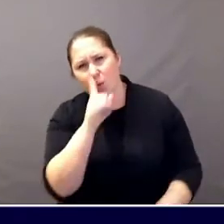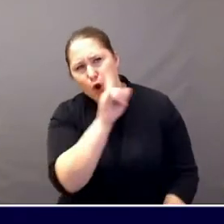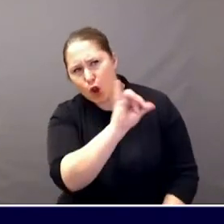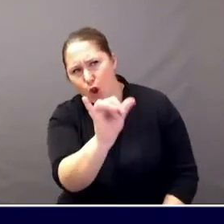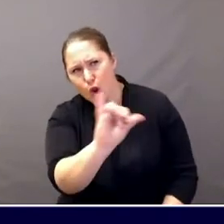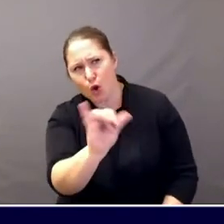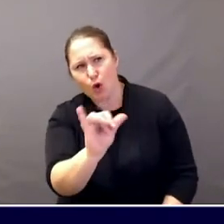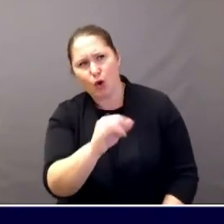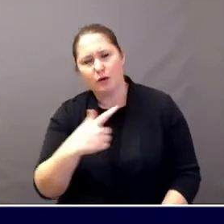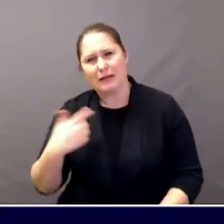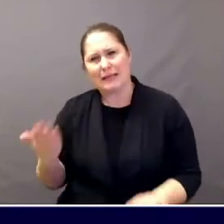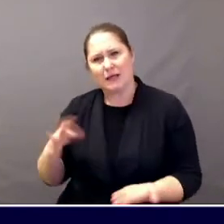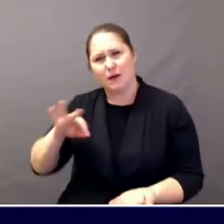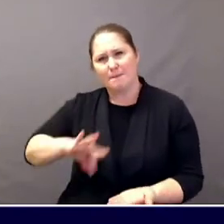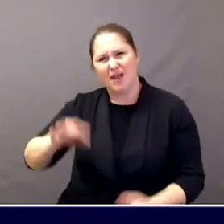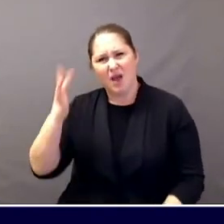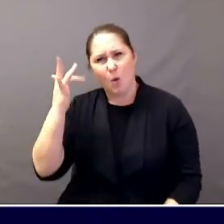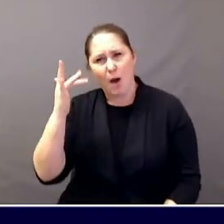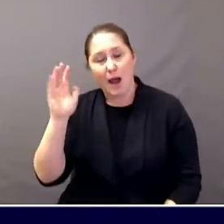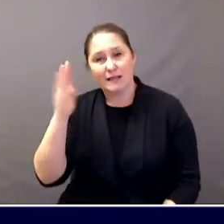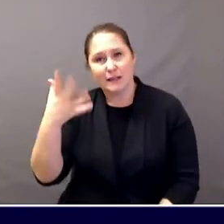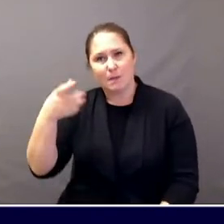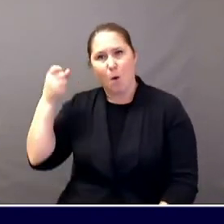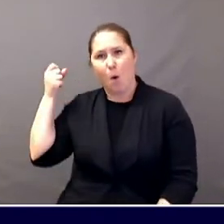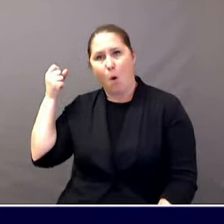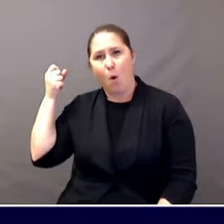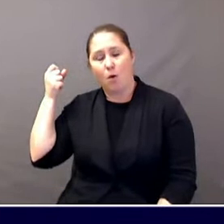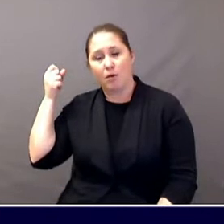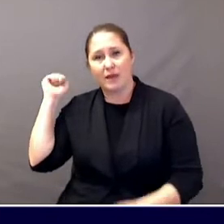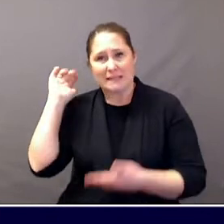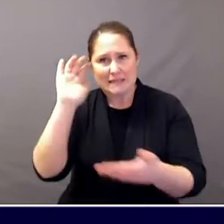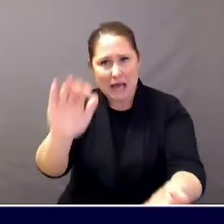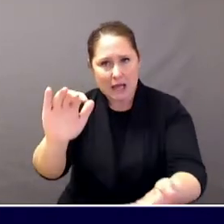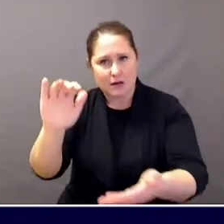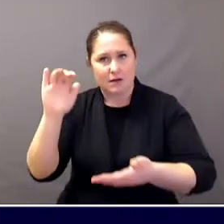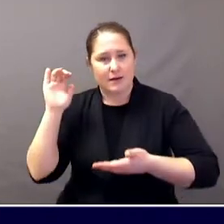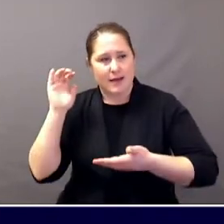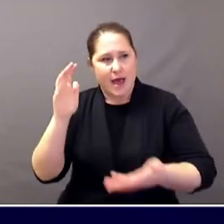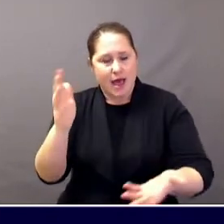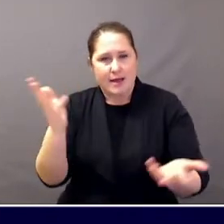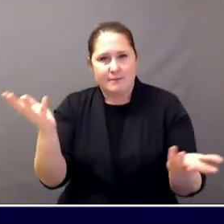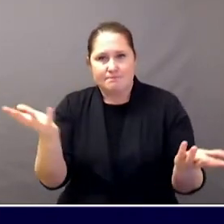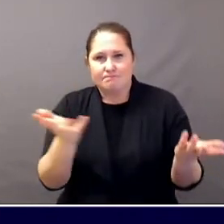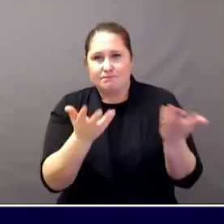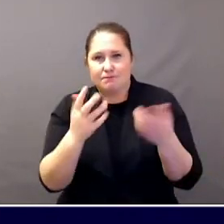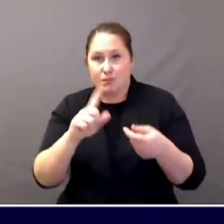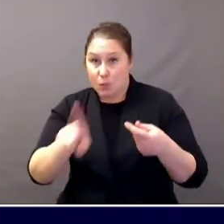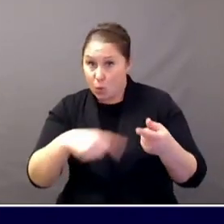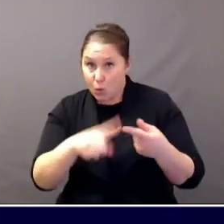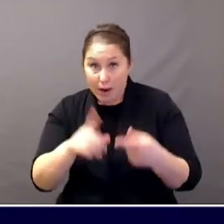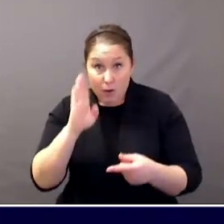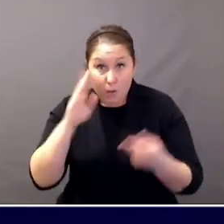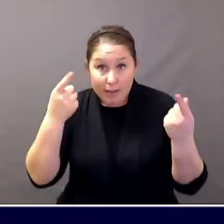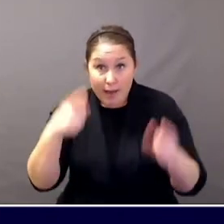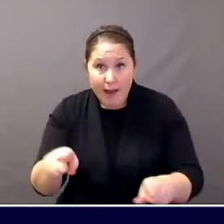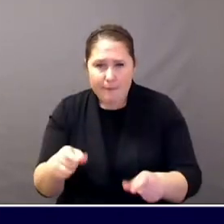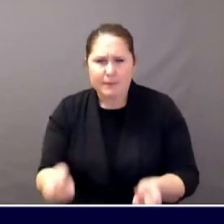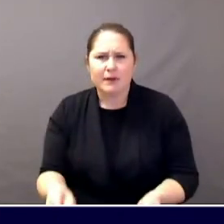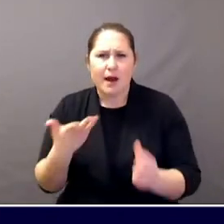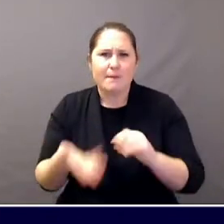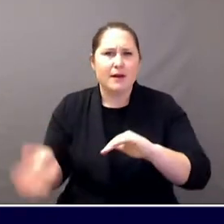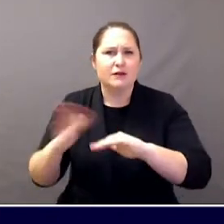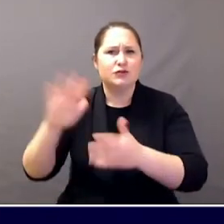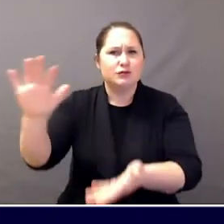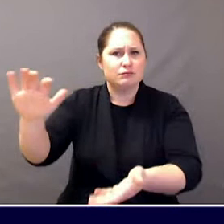this holdback or now non-holdback would be, we want to see exactly when it's going to happen and what the increased volume looks